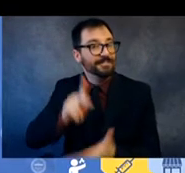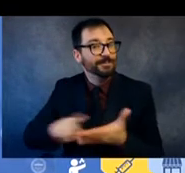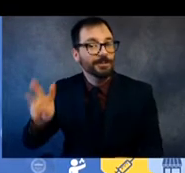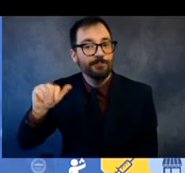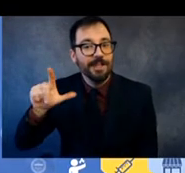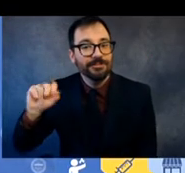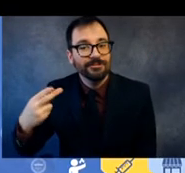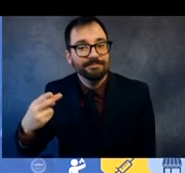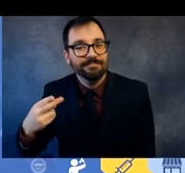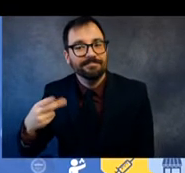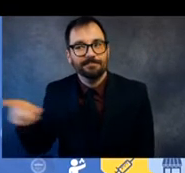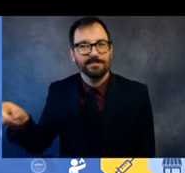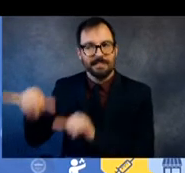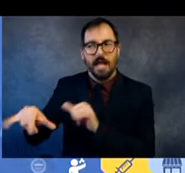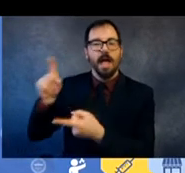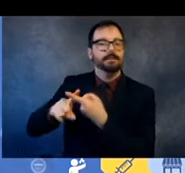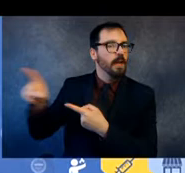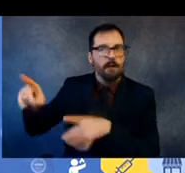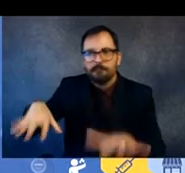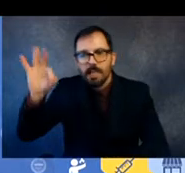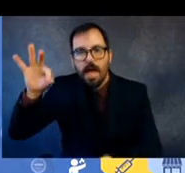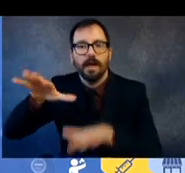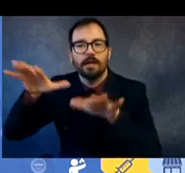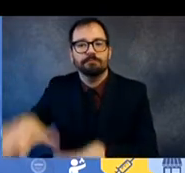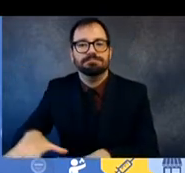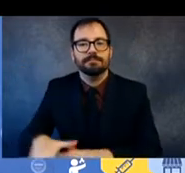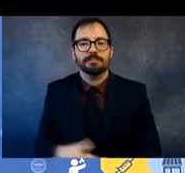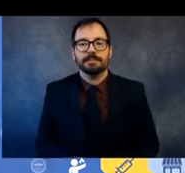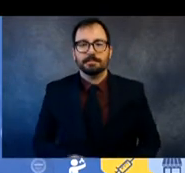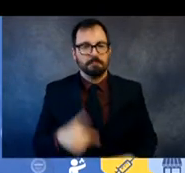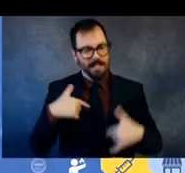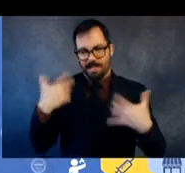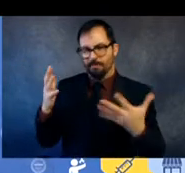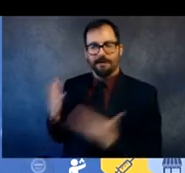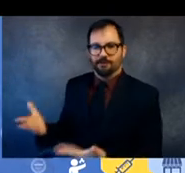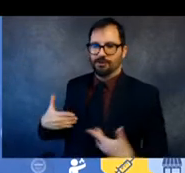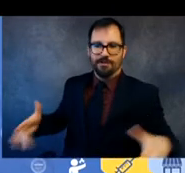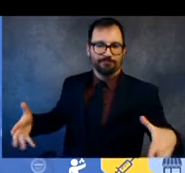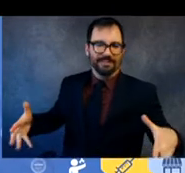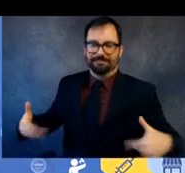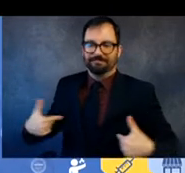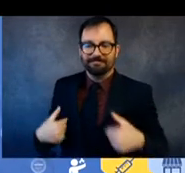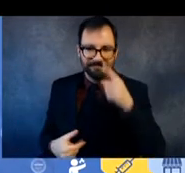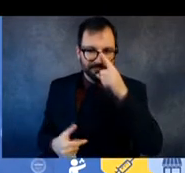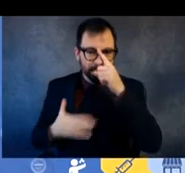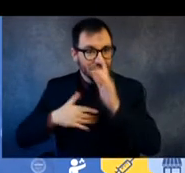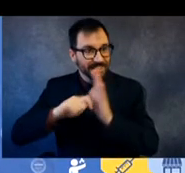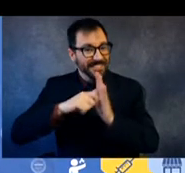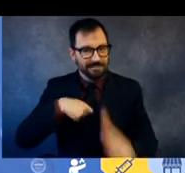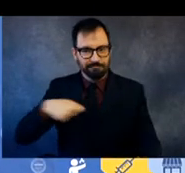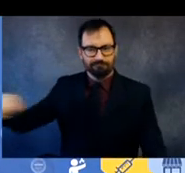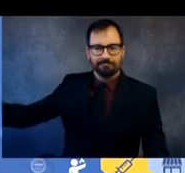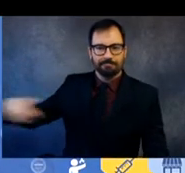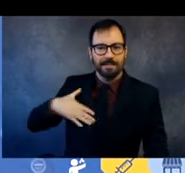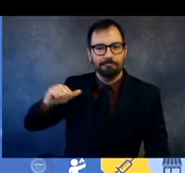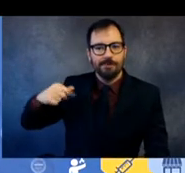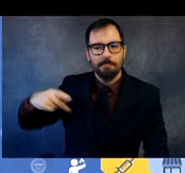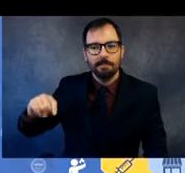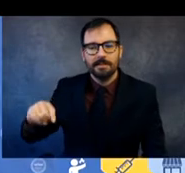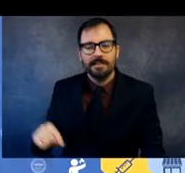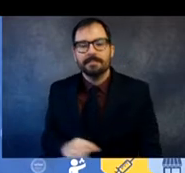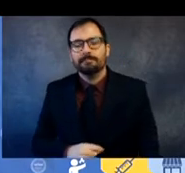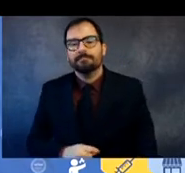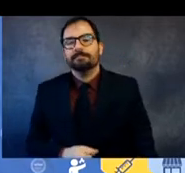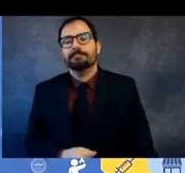But I've already offered him. I had COVID for a couple of weeks, and I offered him my keys to my apartment because I had a sequester at